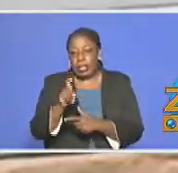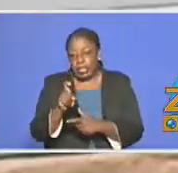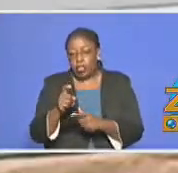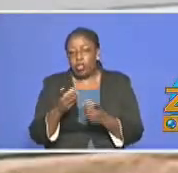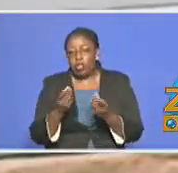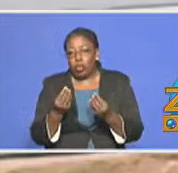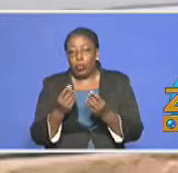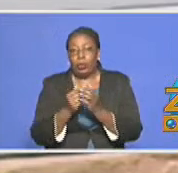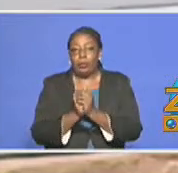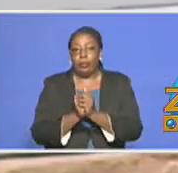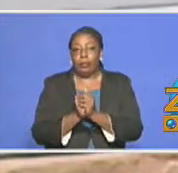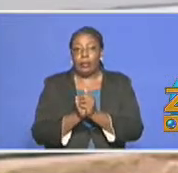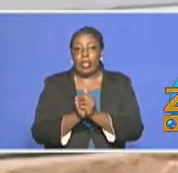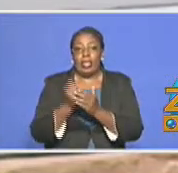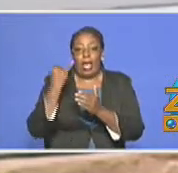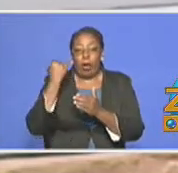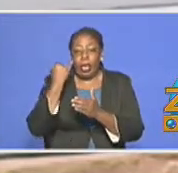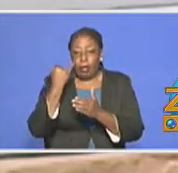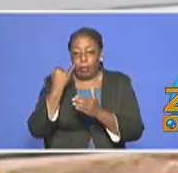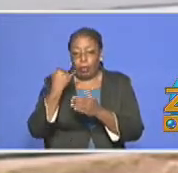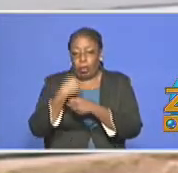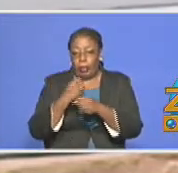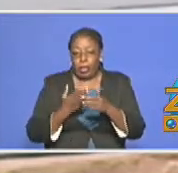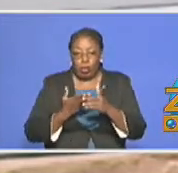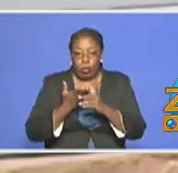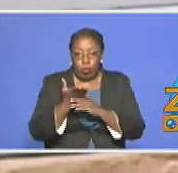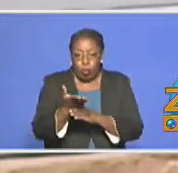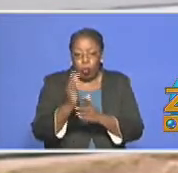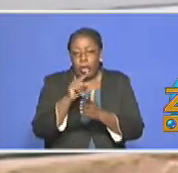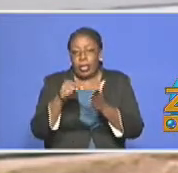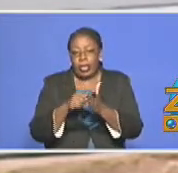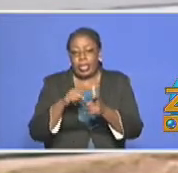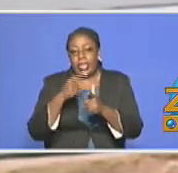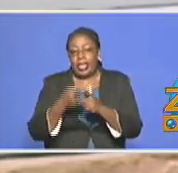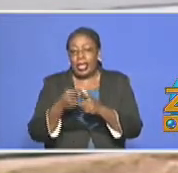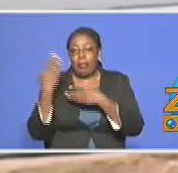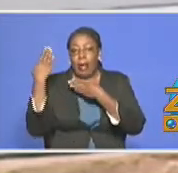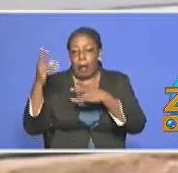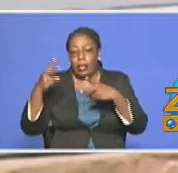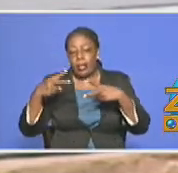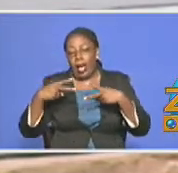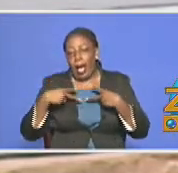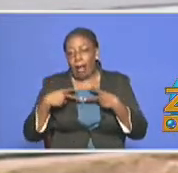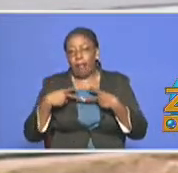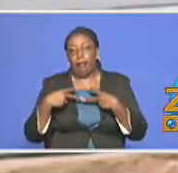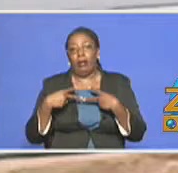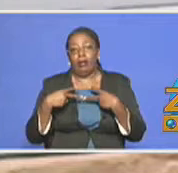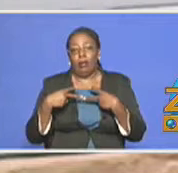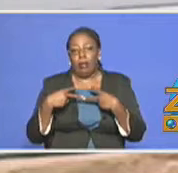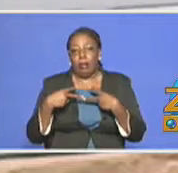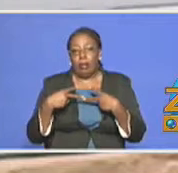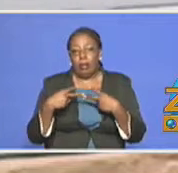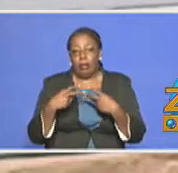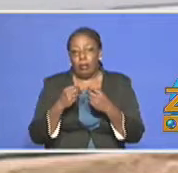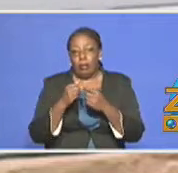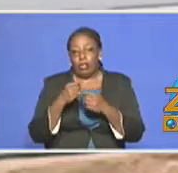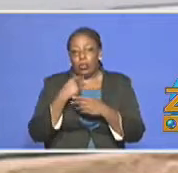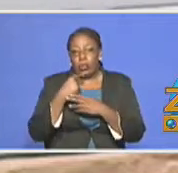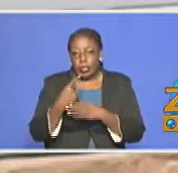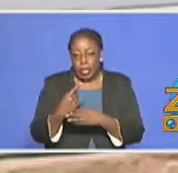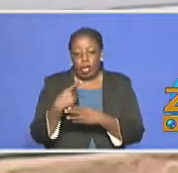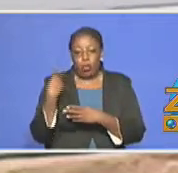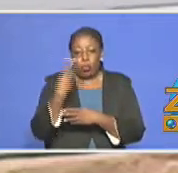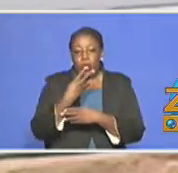So if we are going to make it through this, then the Bahamas has to claim that we are going to be